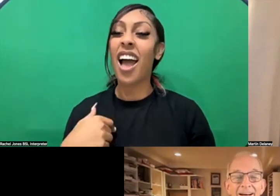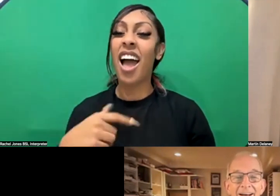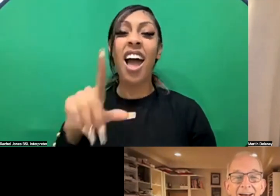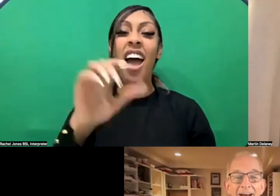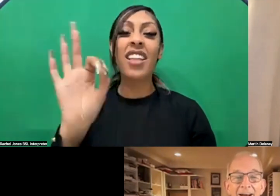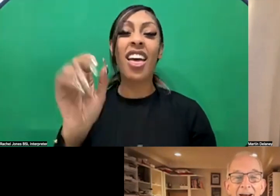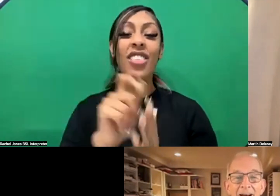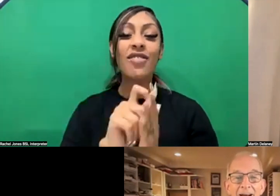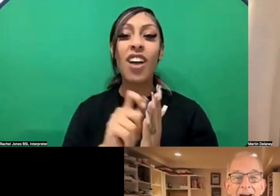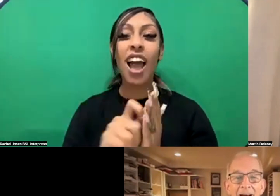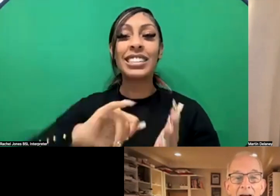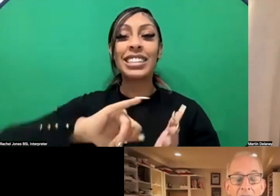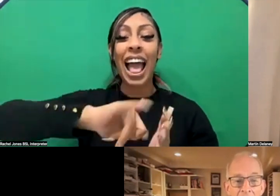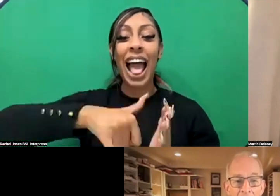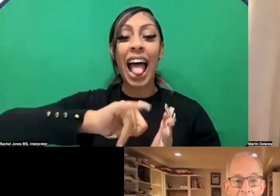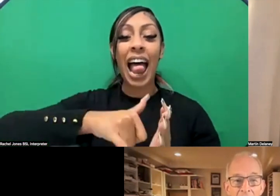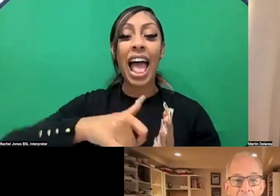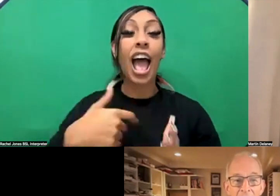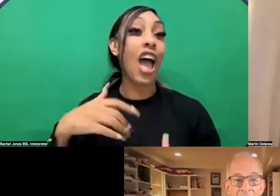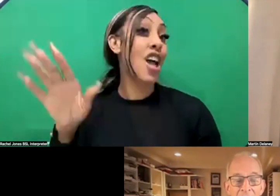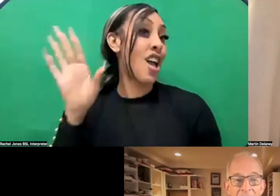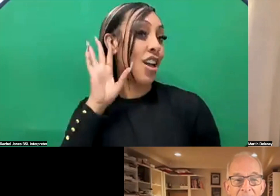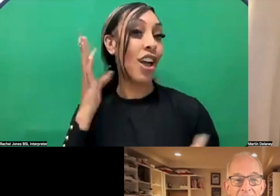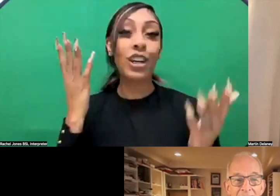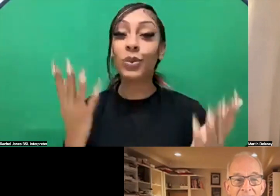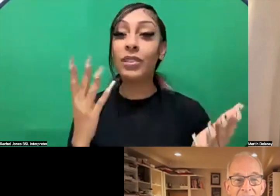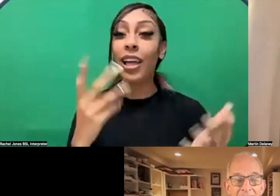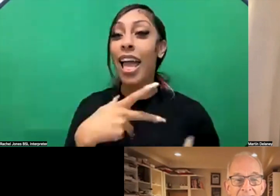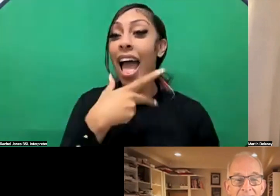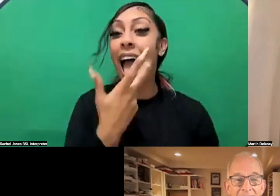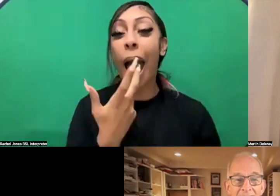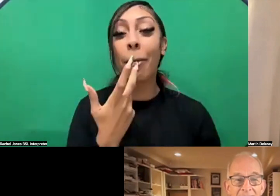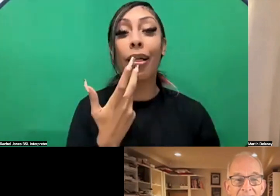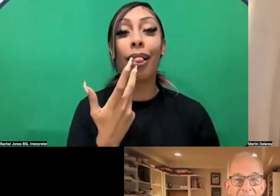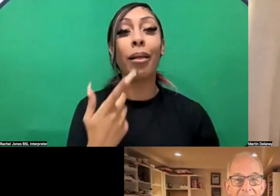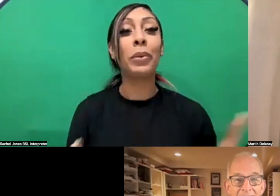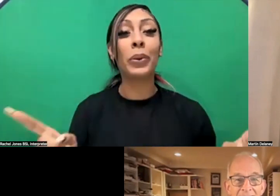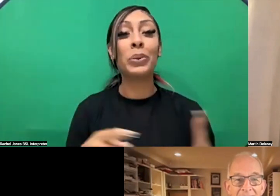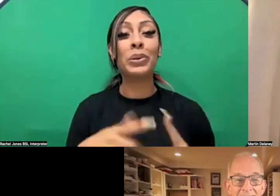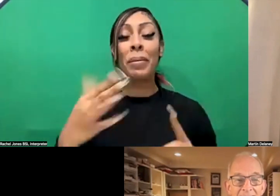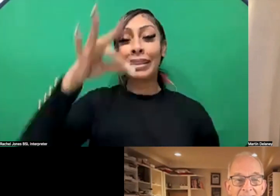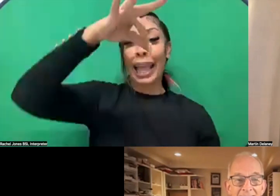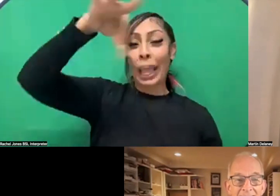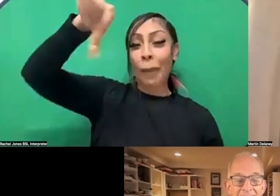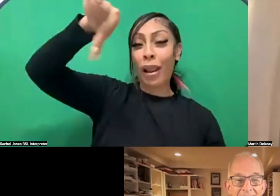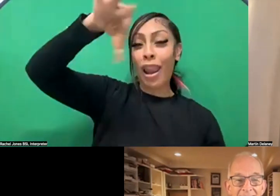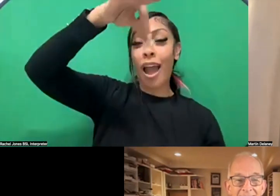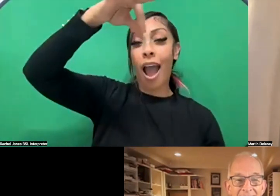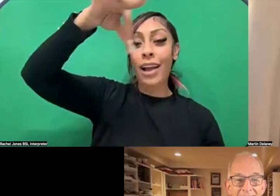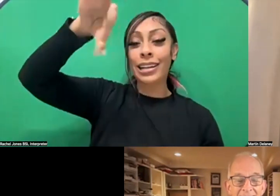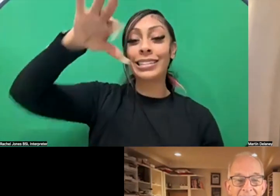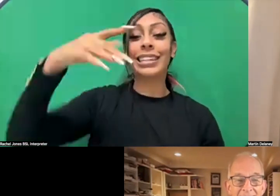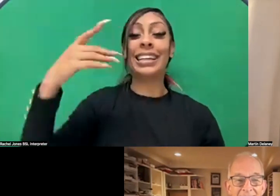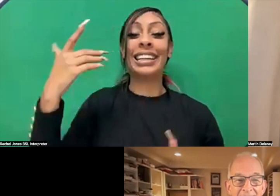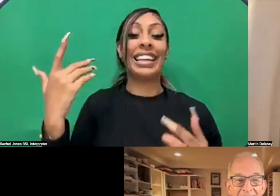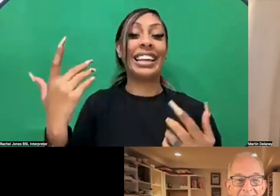used it on, but I heard it today on Apple Music, and it's a very hypnotic, distinctive, and it's still a beautiful sound. You know, it